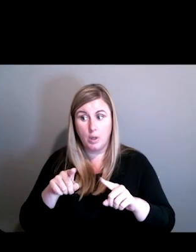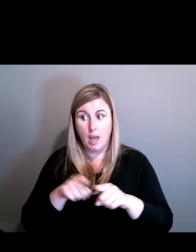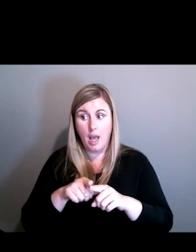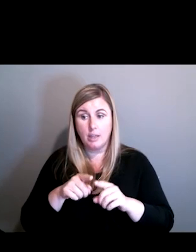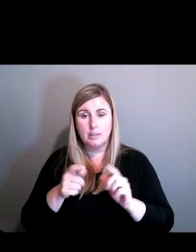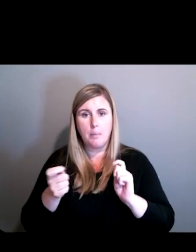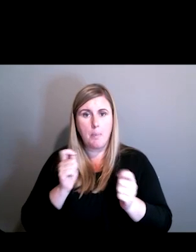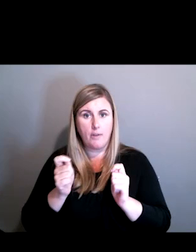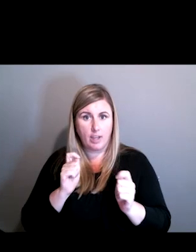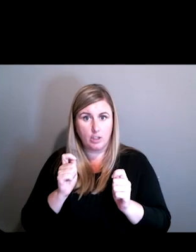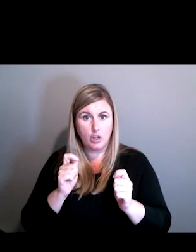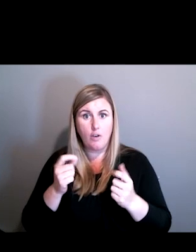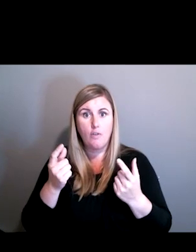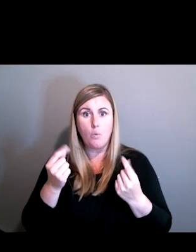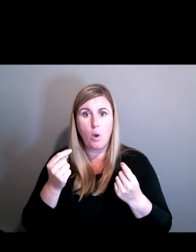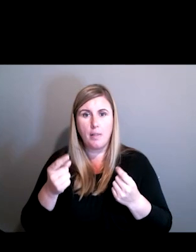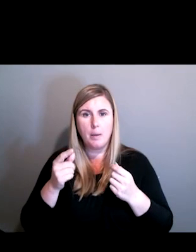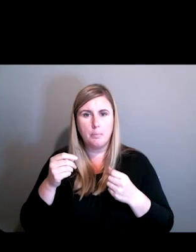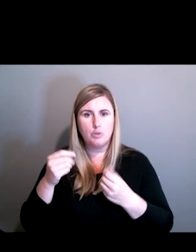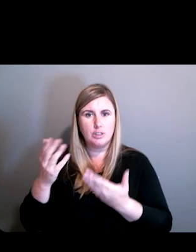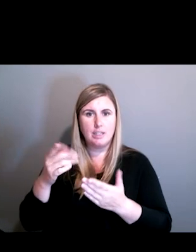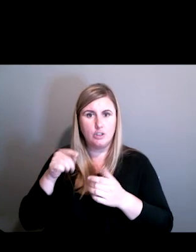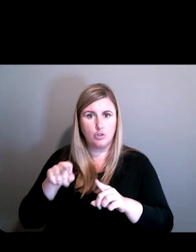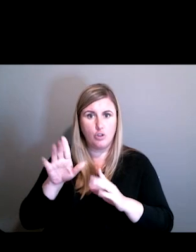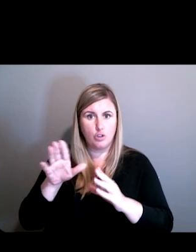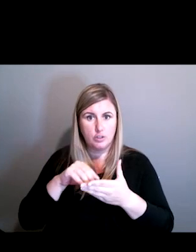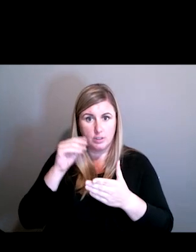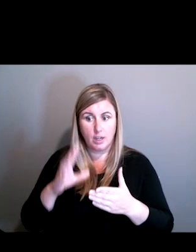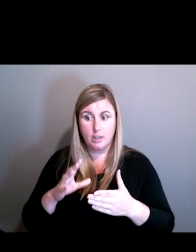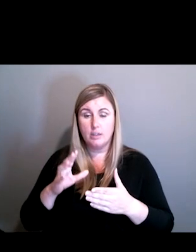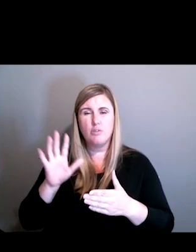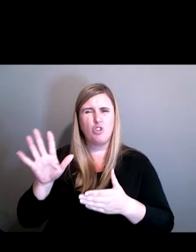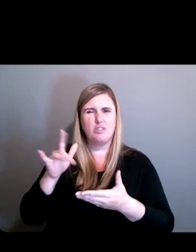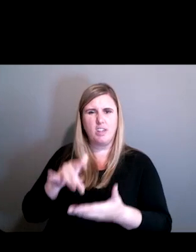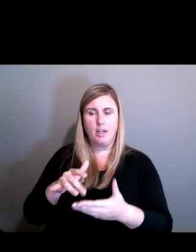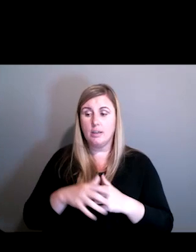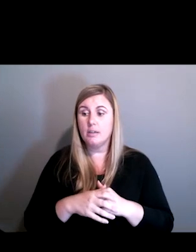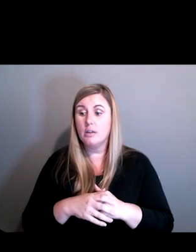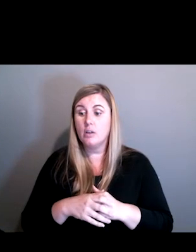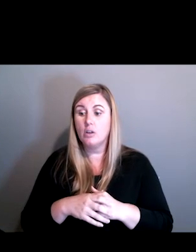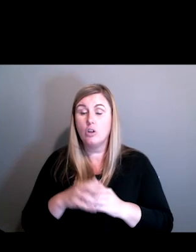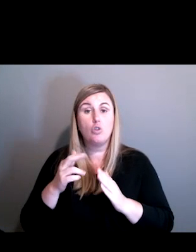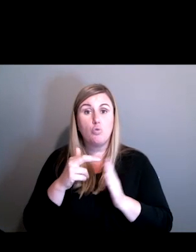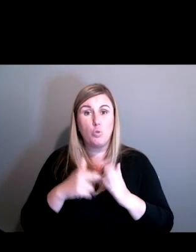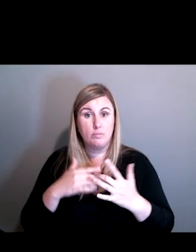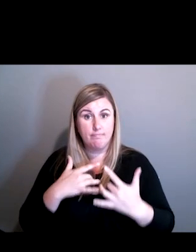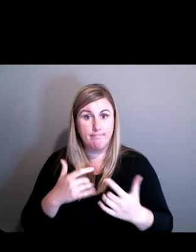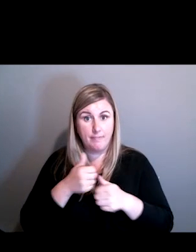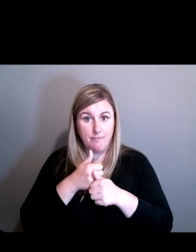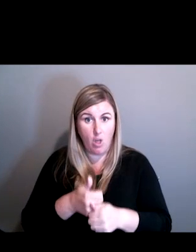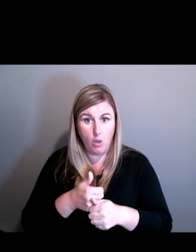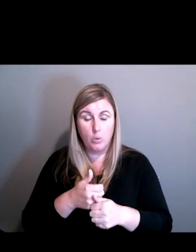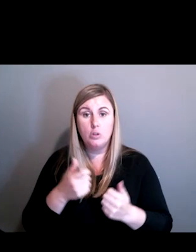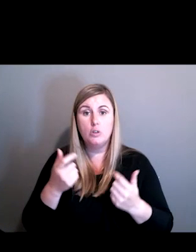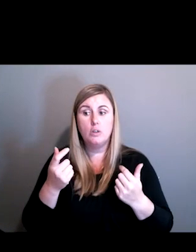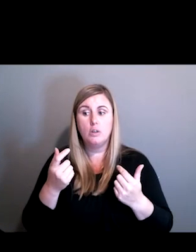And so I'm presenting this to you as a modification of what they presented in their study. The general rule of